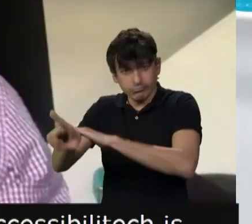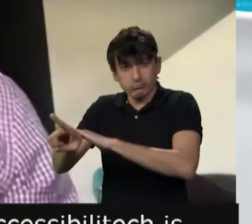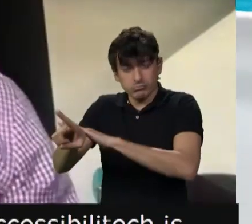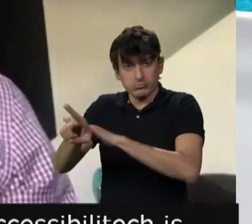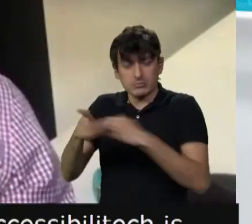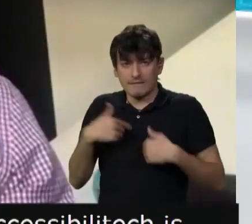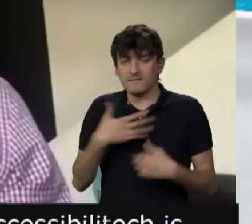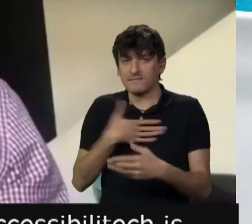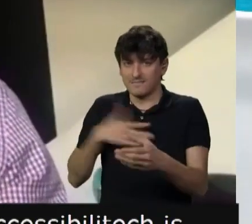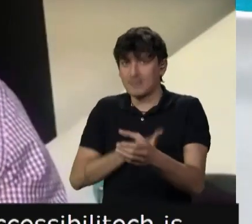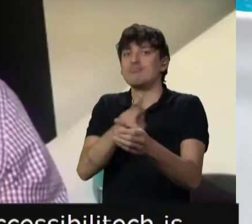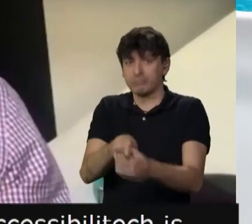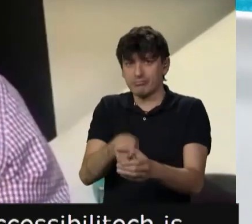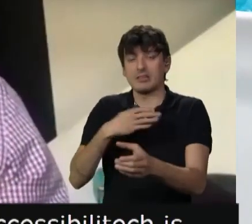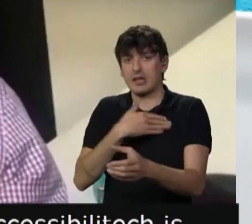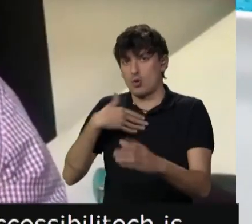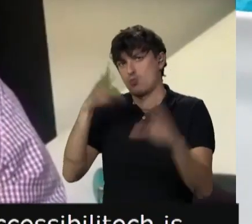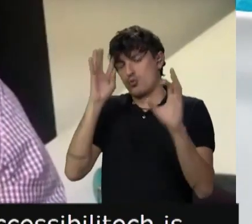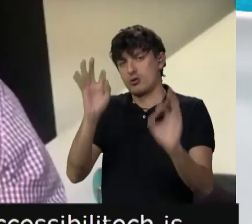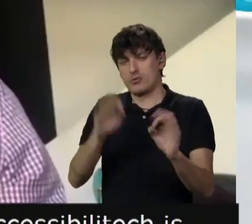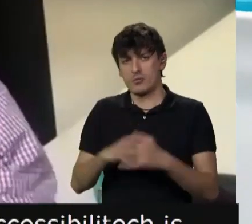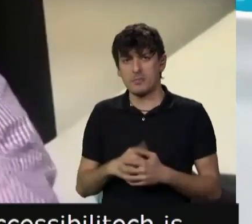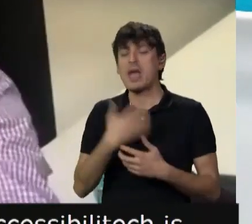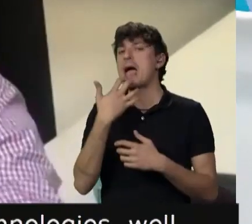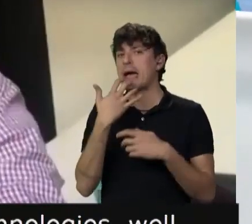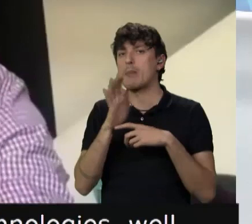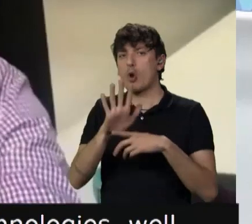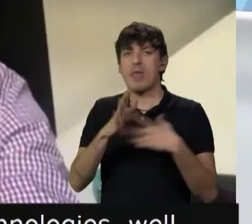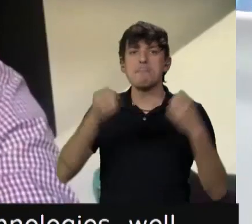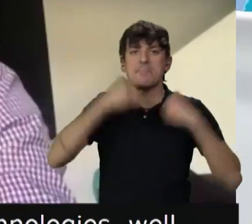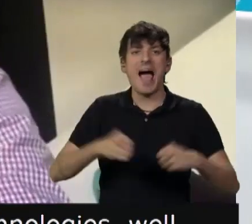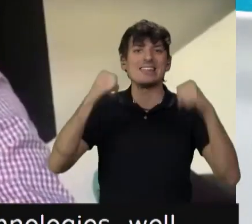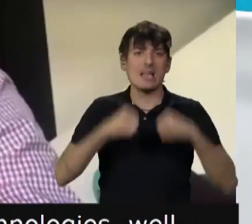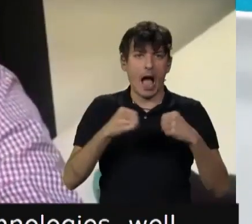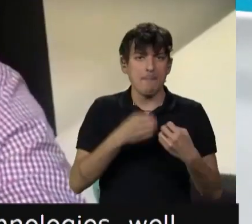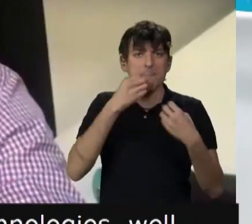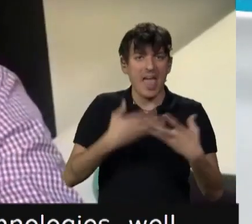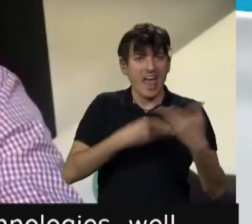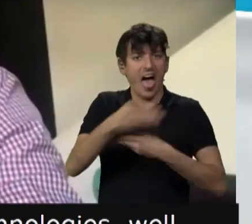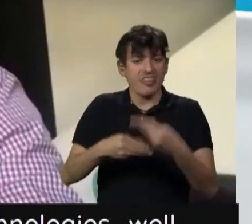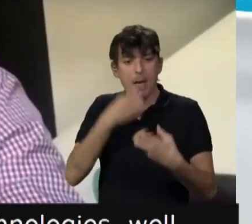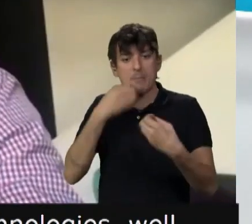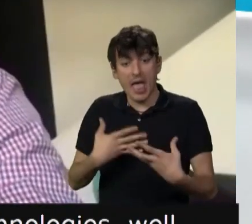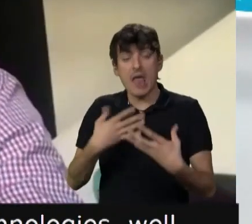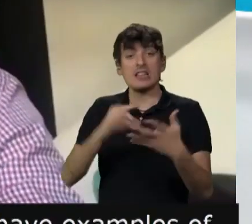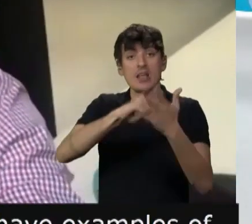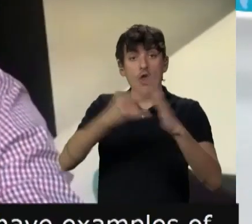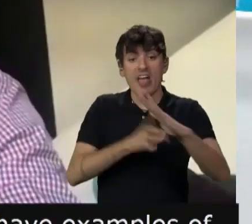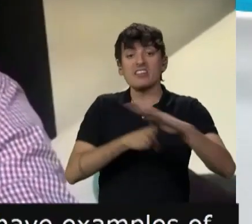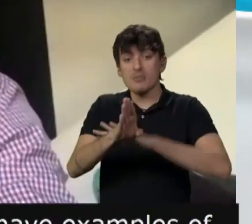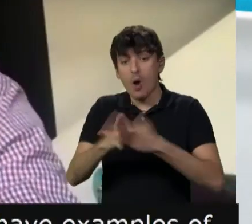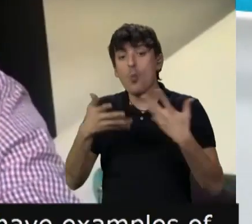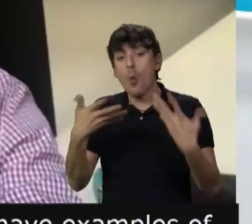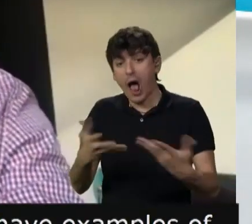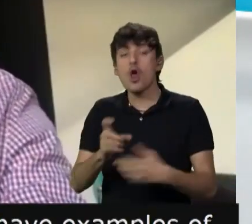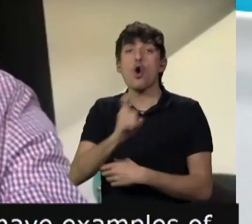well, we want to form part of that, obviously, and we have examples of best practices of what these accessible